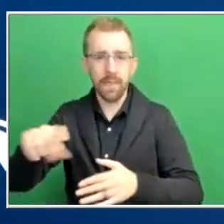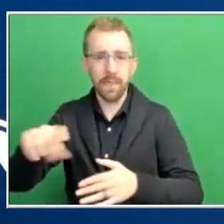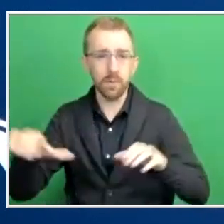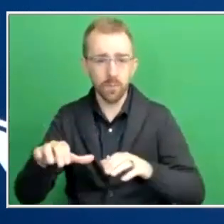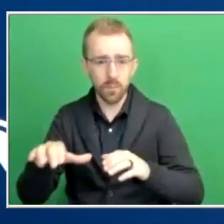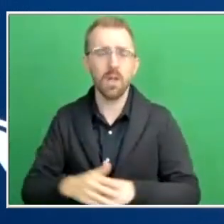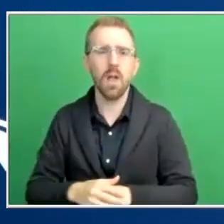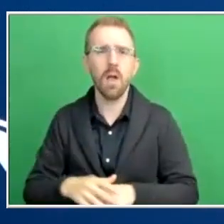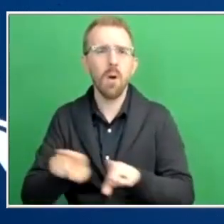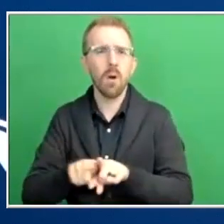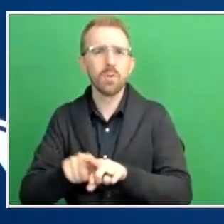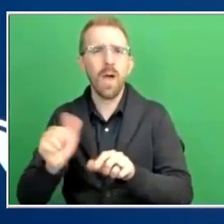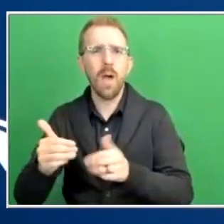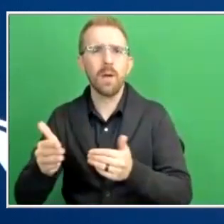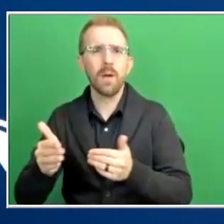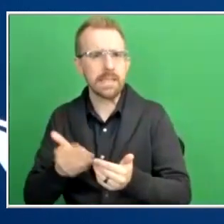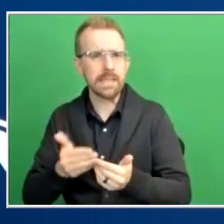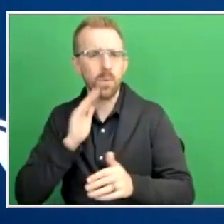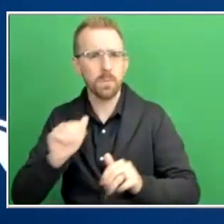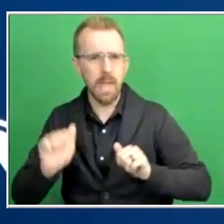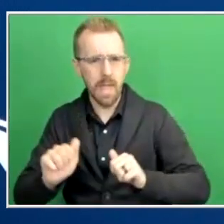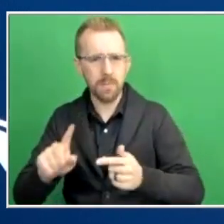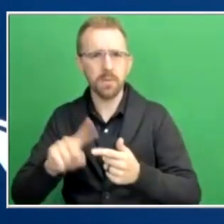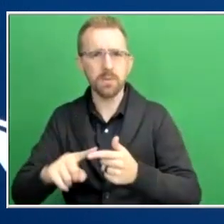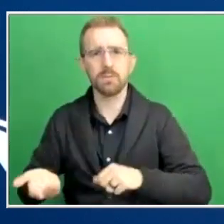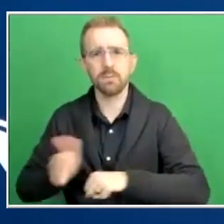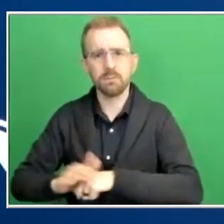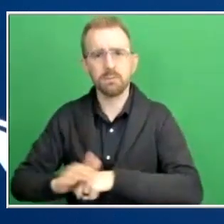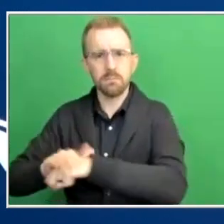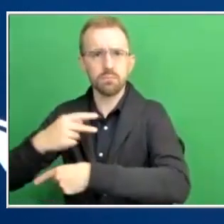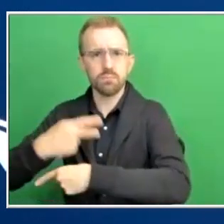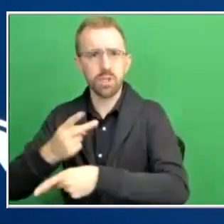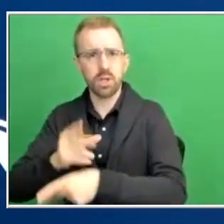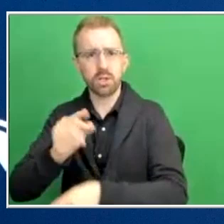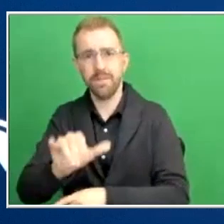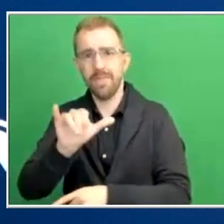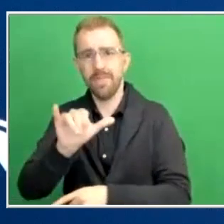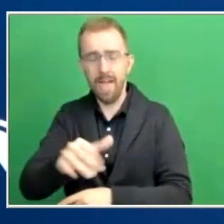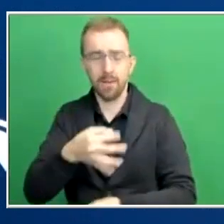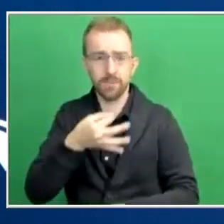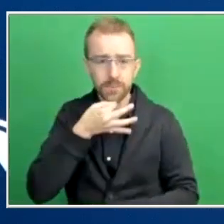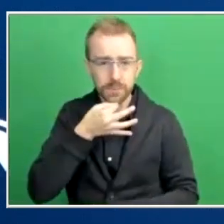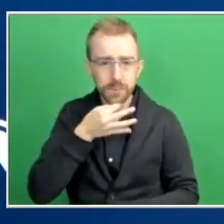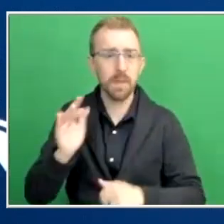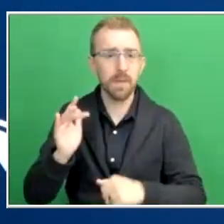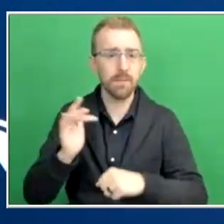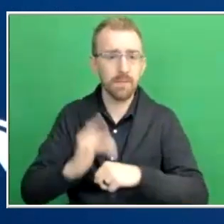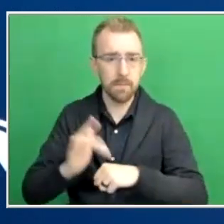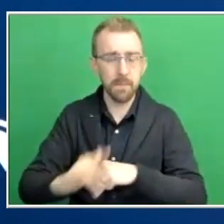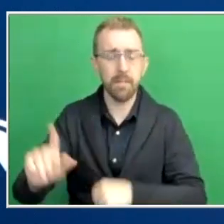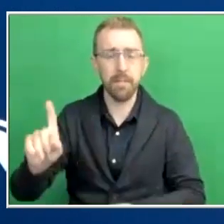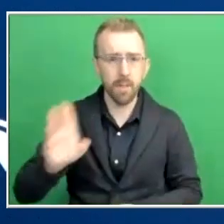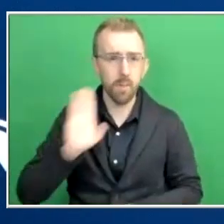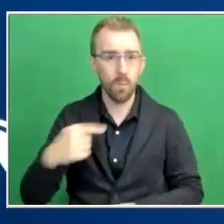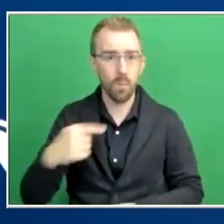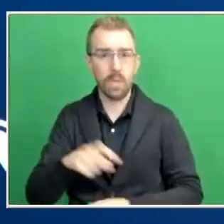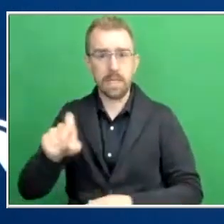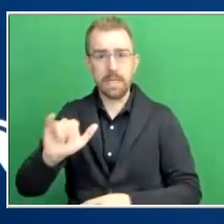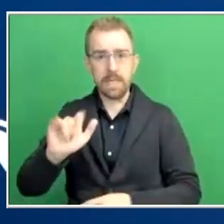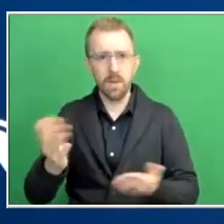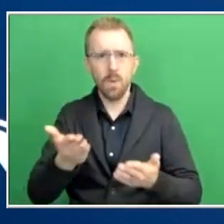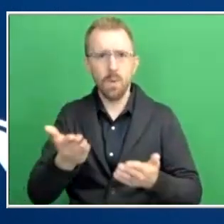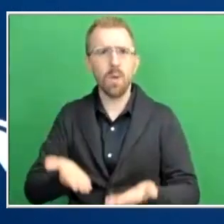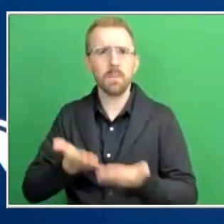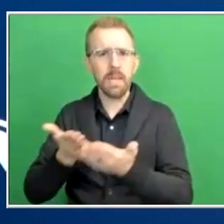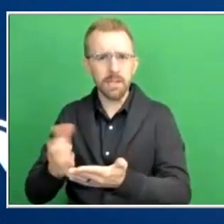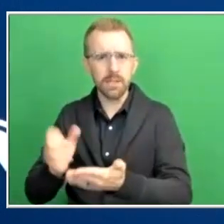how easy is it going to be able to ramp up production of that? How soon will it be available? Will we even need it? What will the recommendations be? So